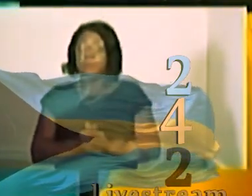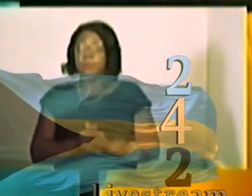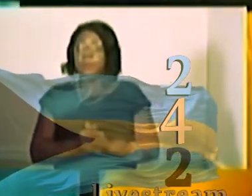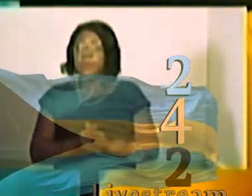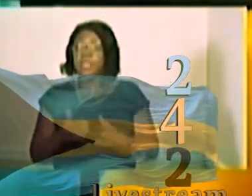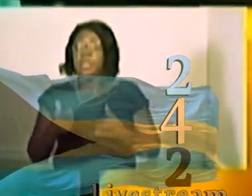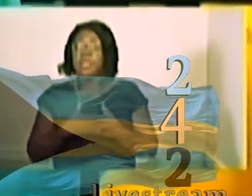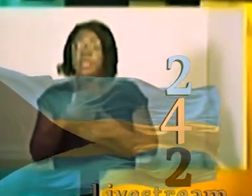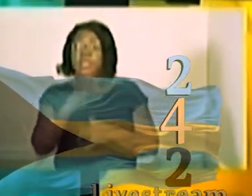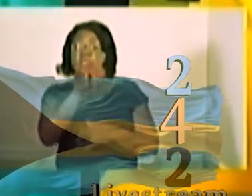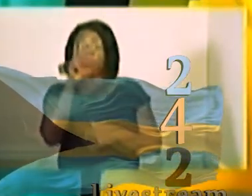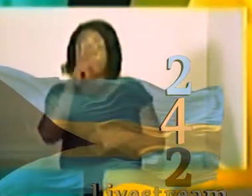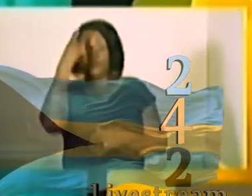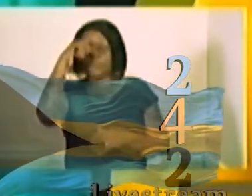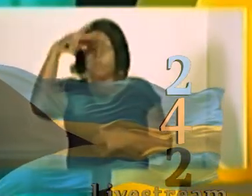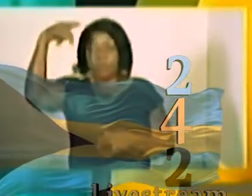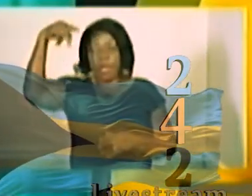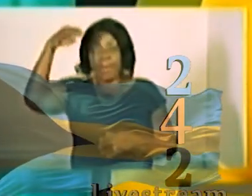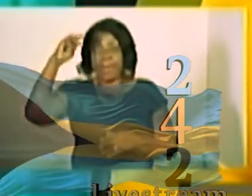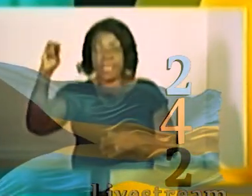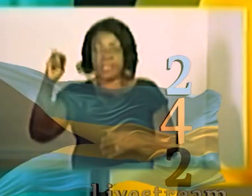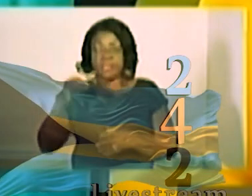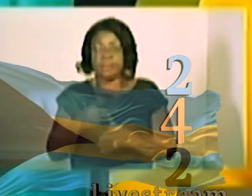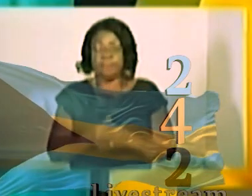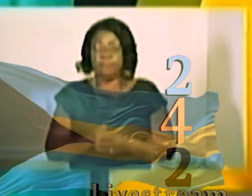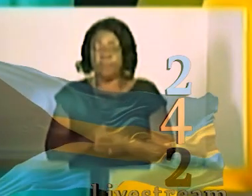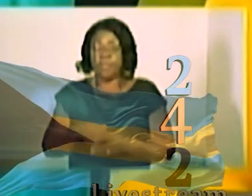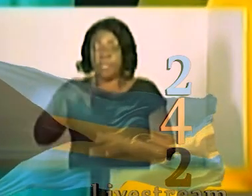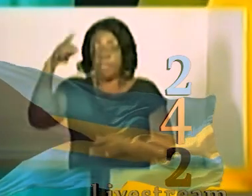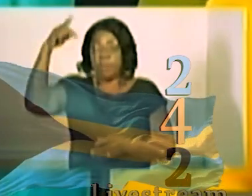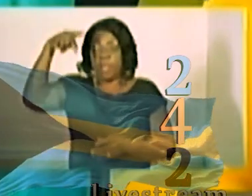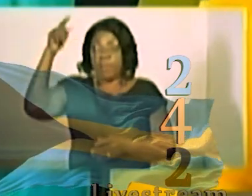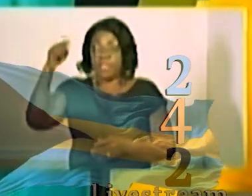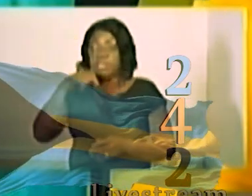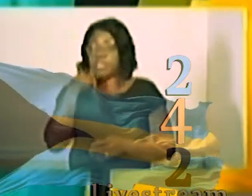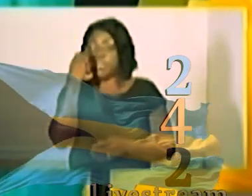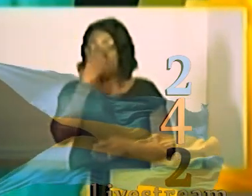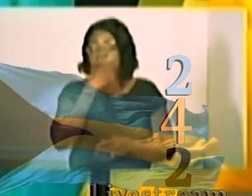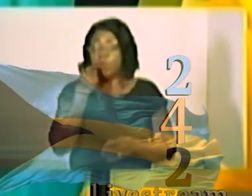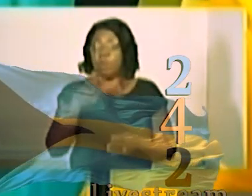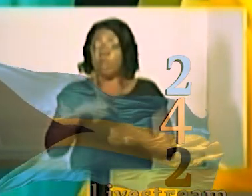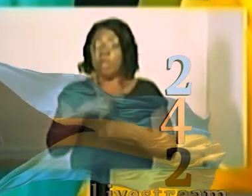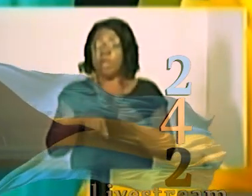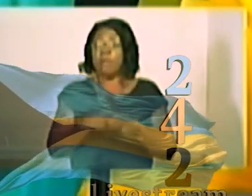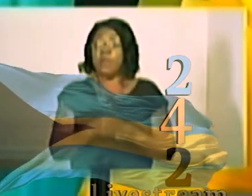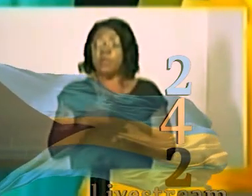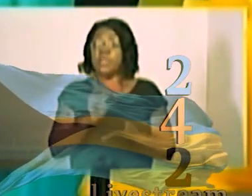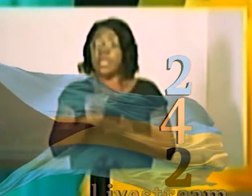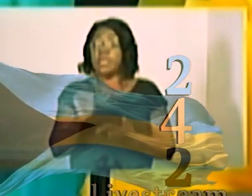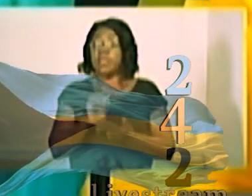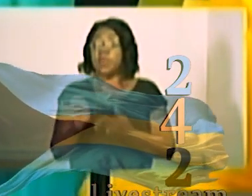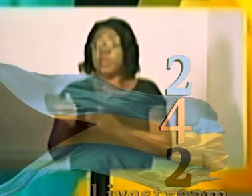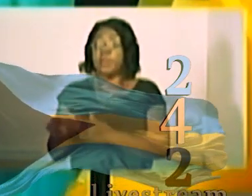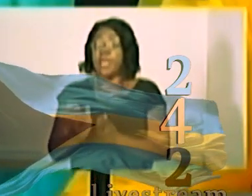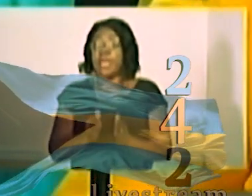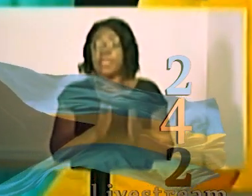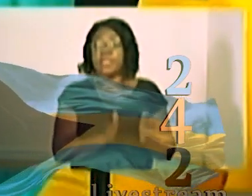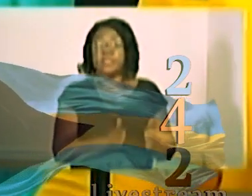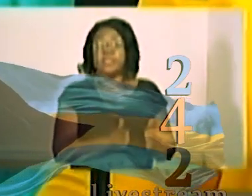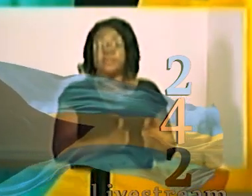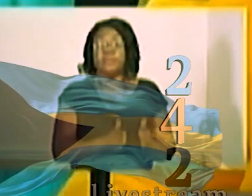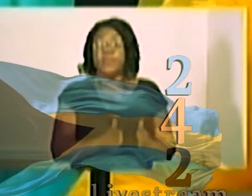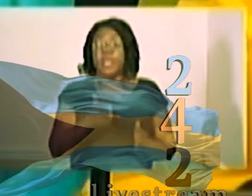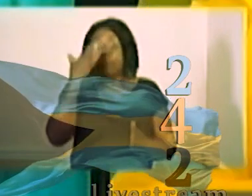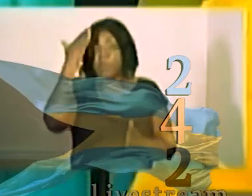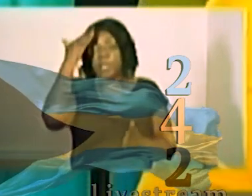My next question is for the Prime Minister. The Prime Minister spoke about the Economic Committee, that it's still working on its plans. And we